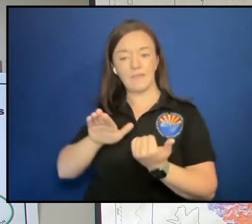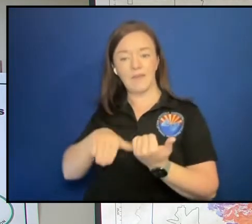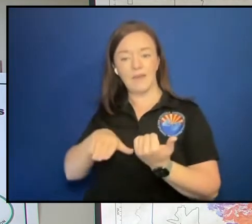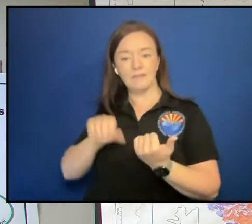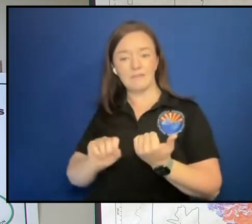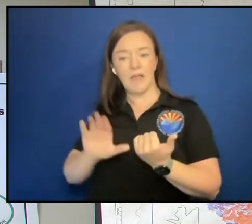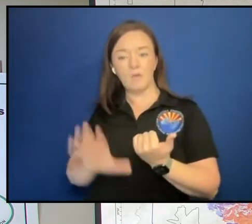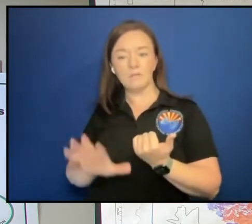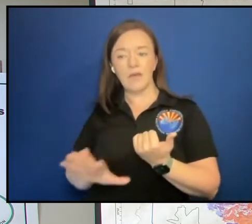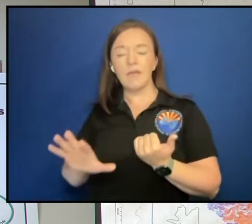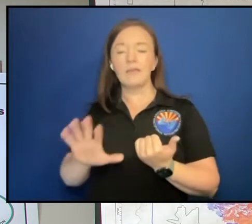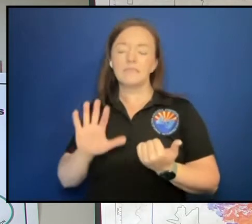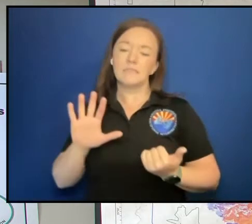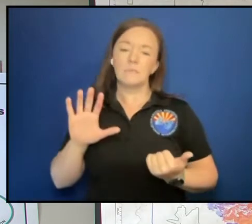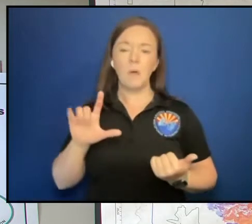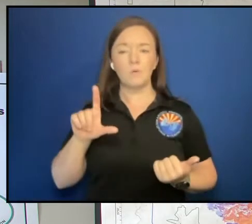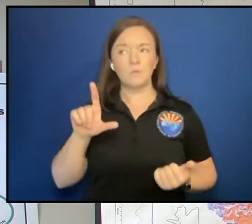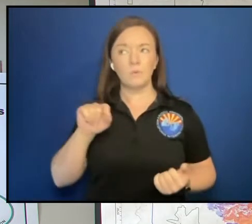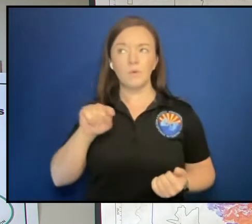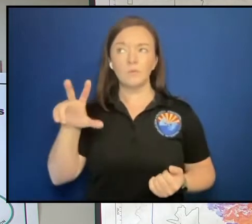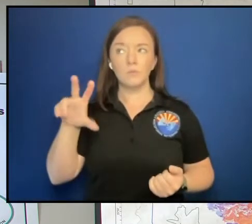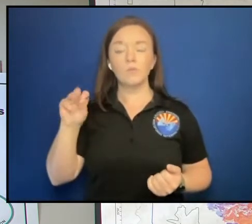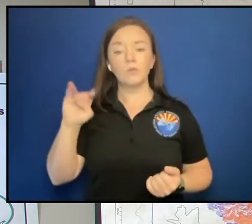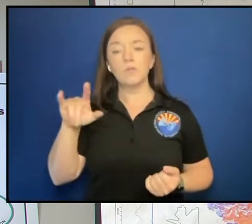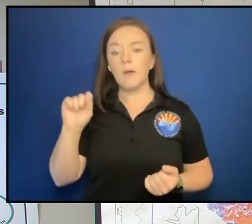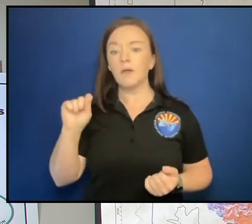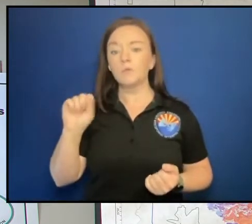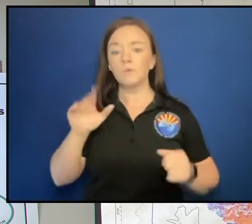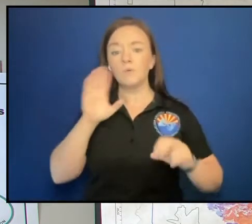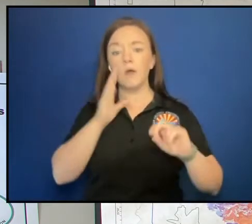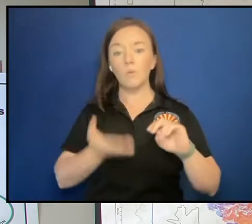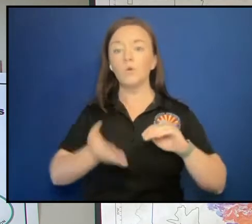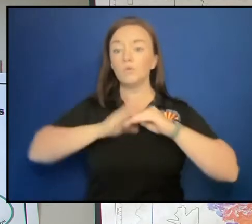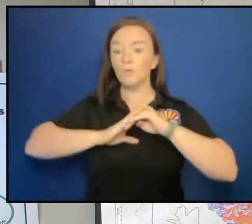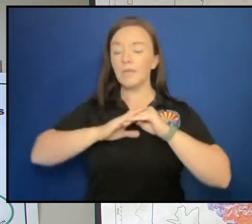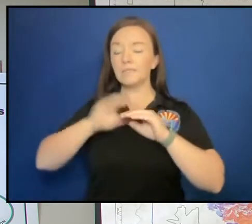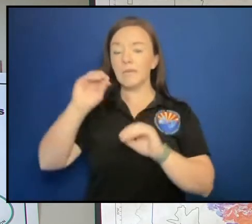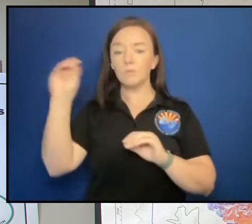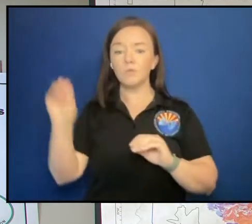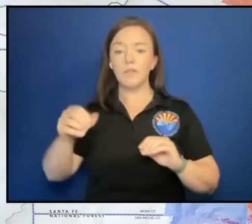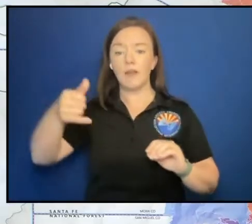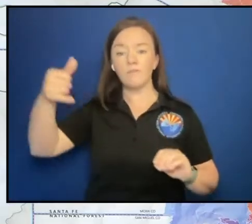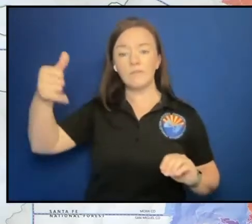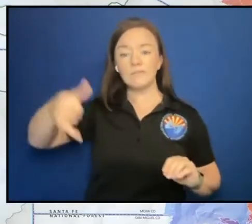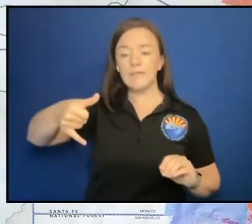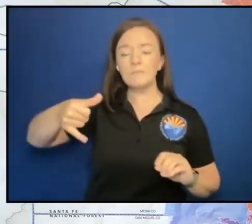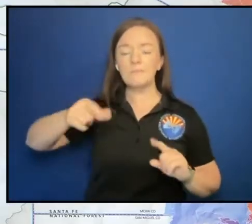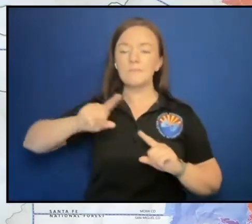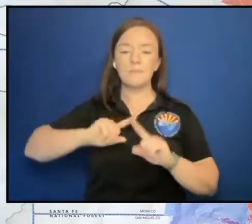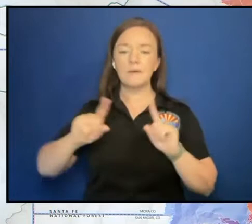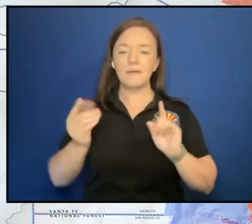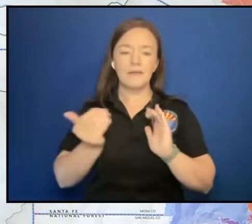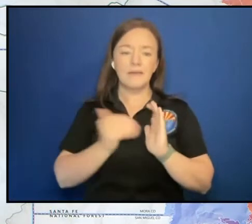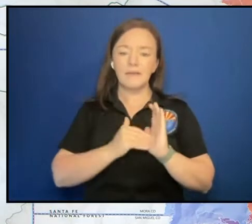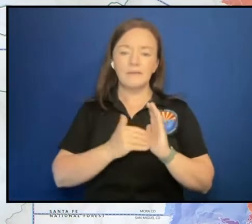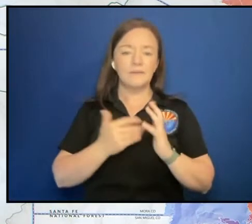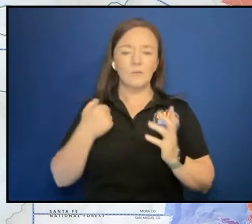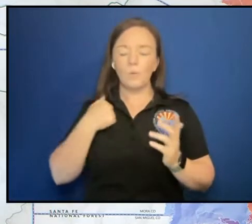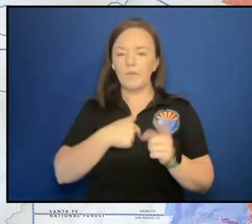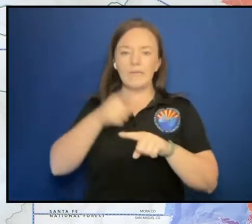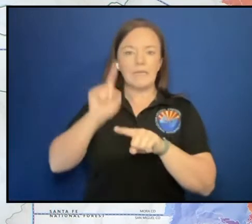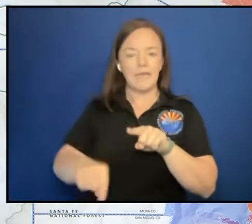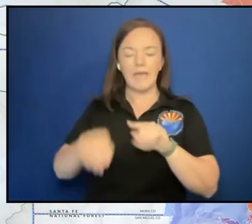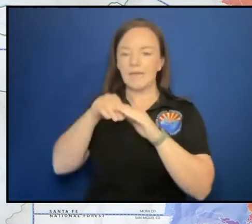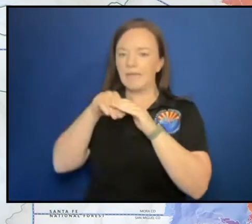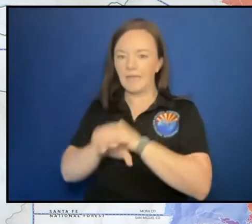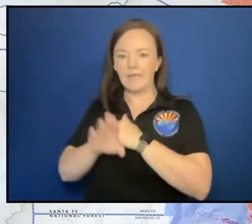20, 30 miles maybe. So that would raise the percentage. But we just haven't done that yet because we